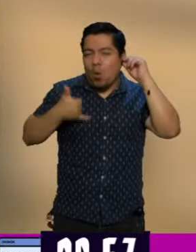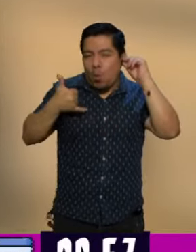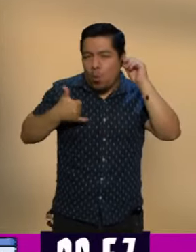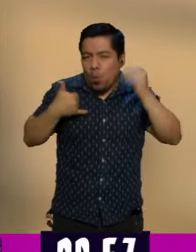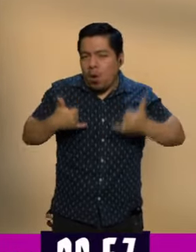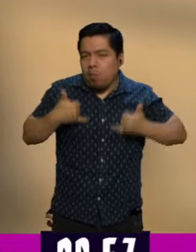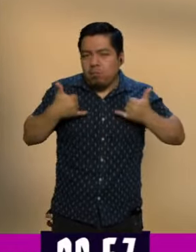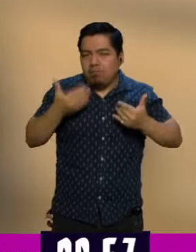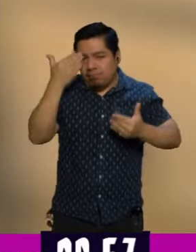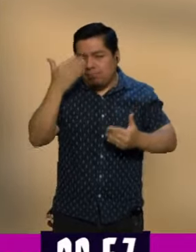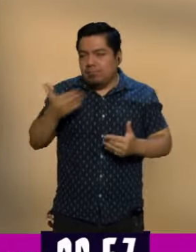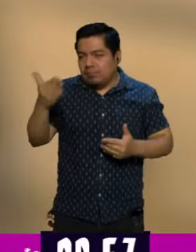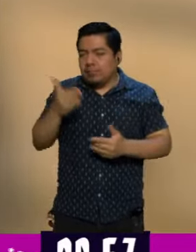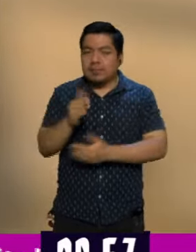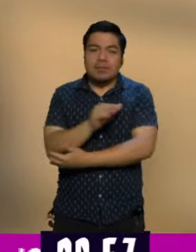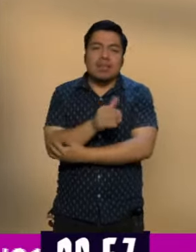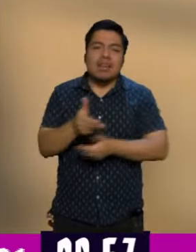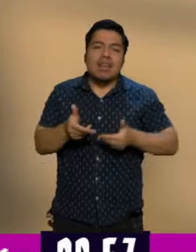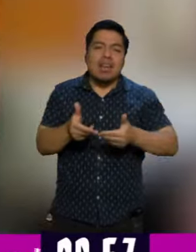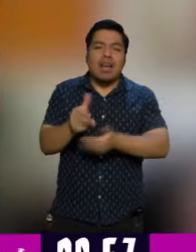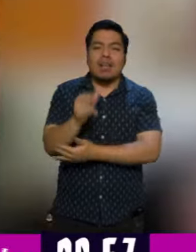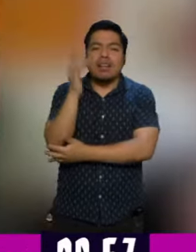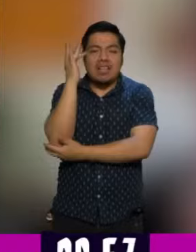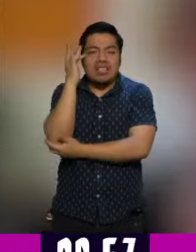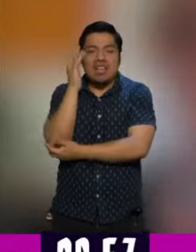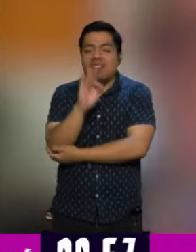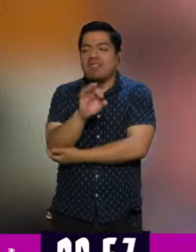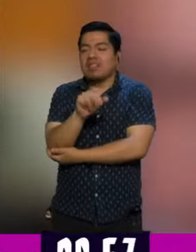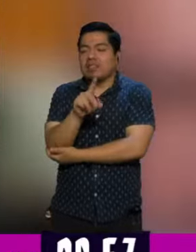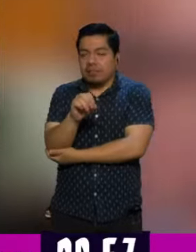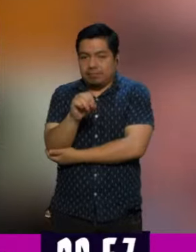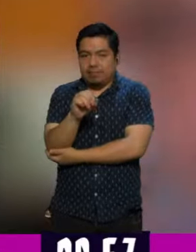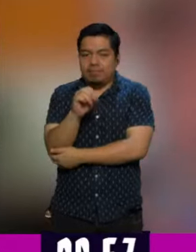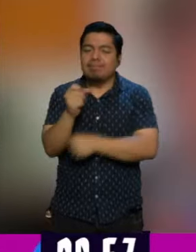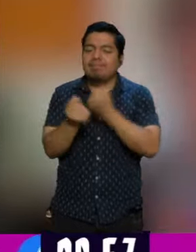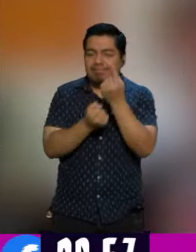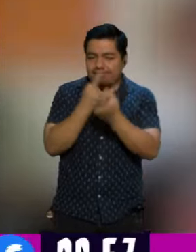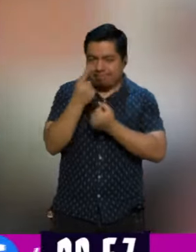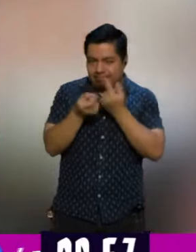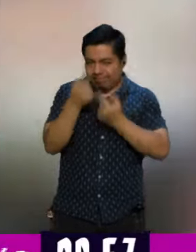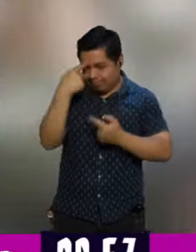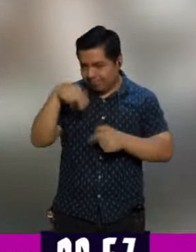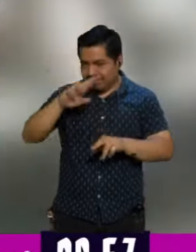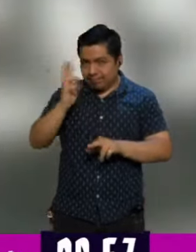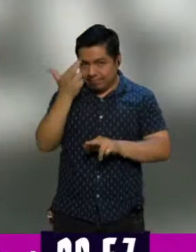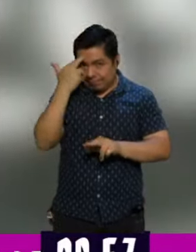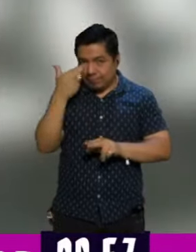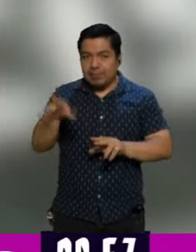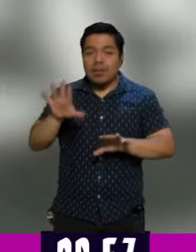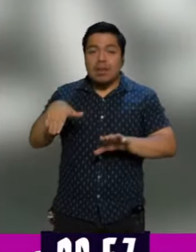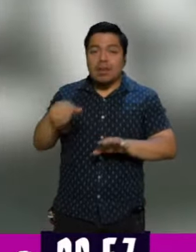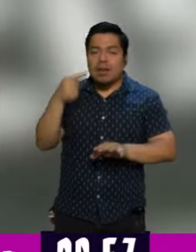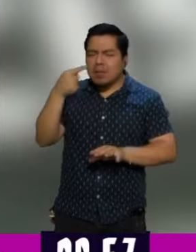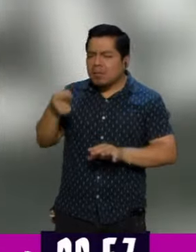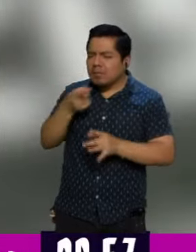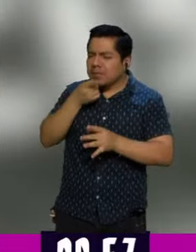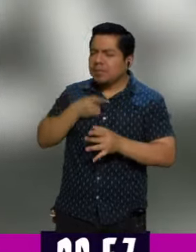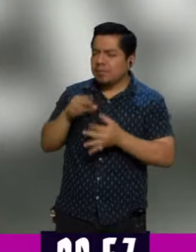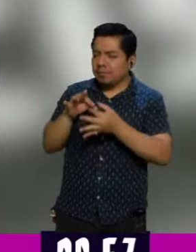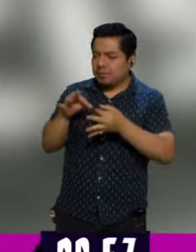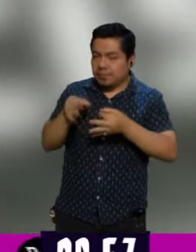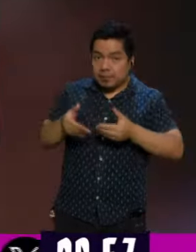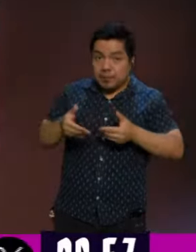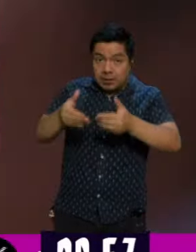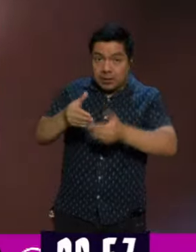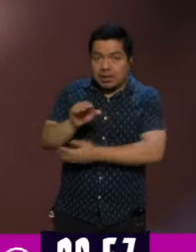for Streets of San Francisco. I know that. I watch the reruns, let me tell you. Great. And it's funny that you mentioned the Streets of San